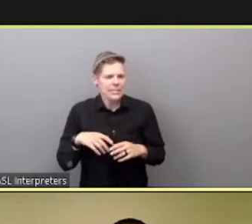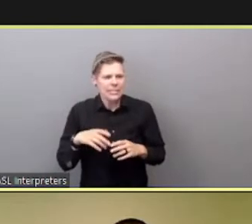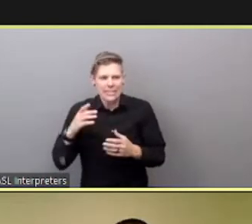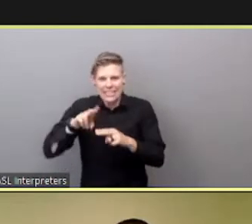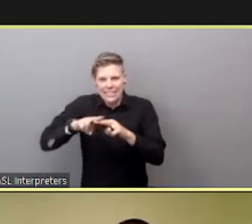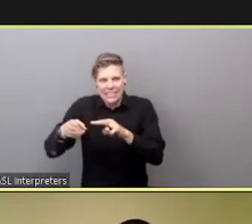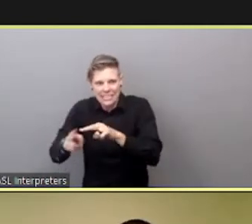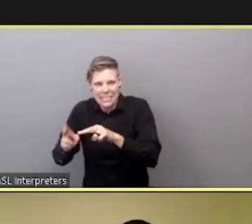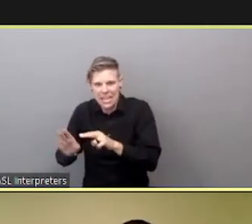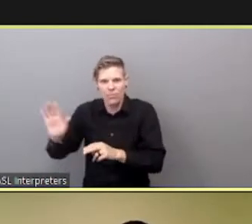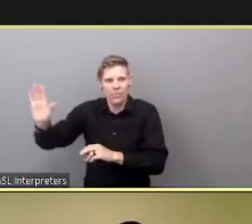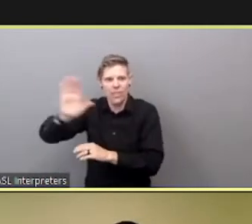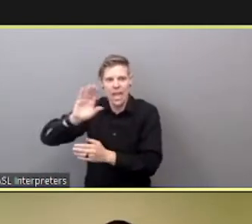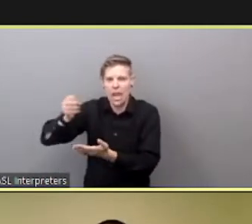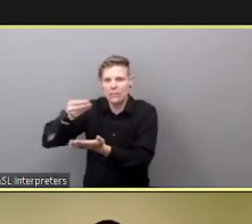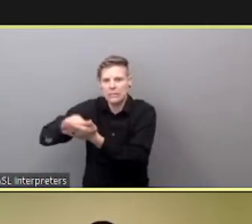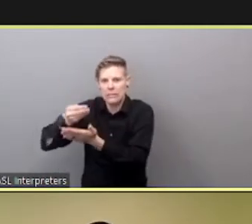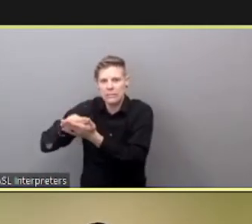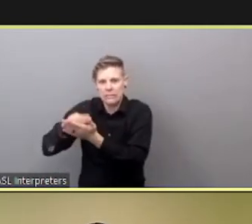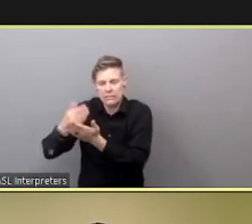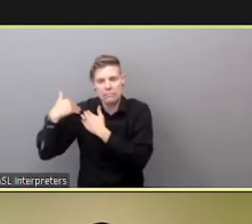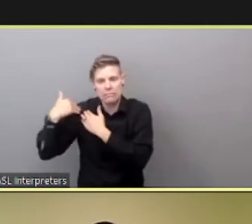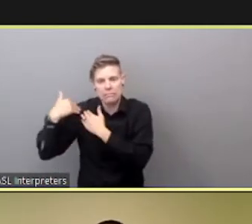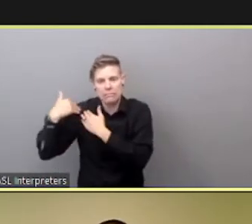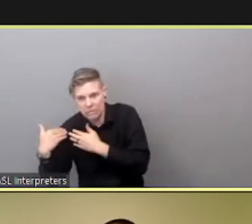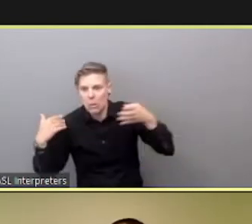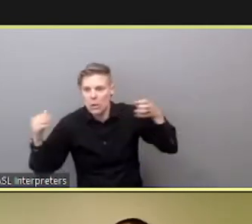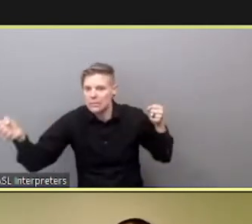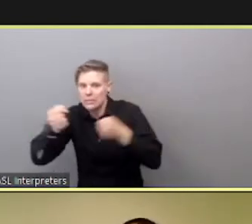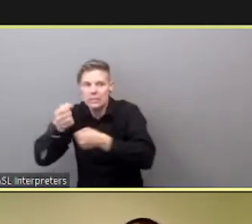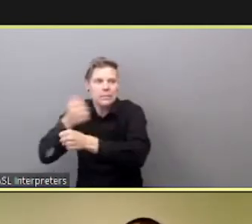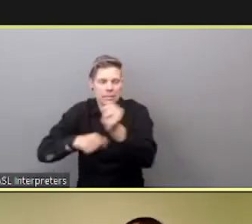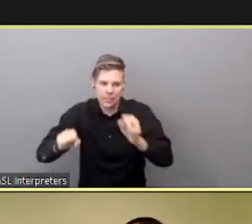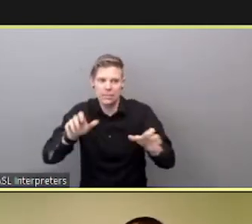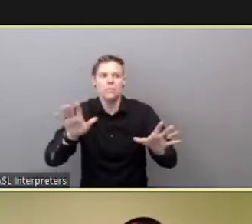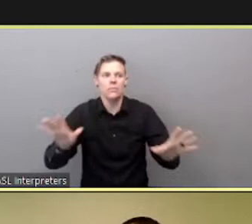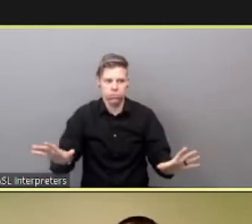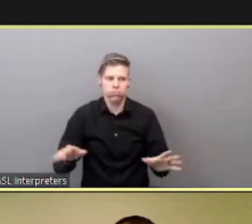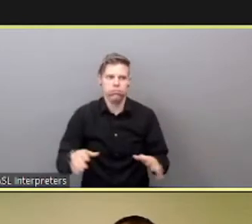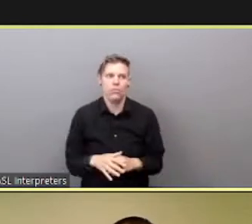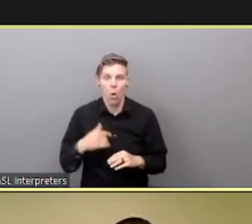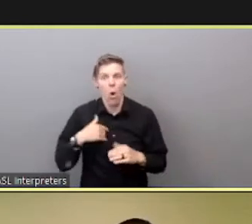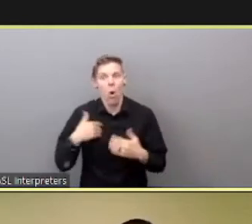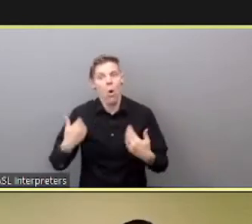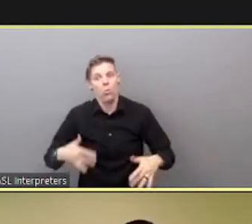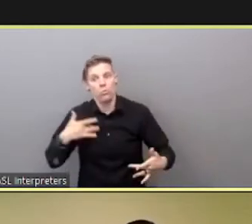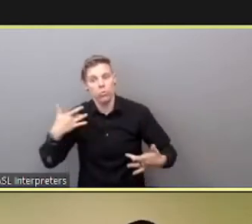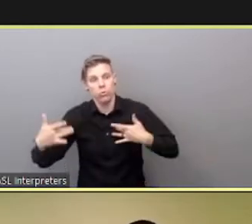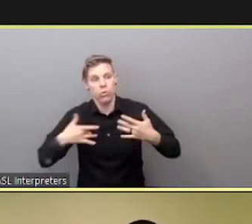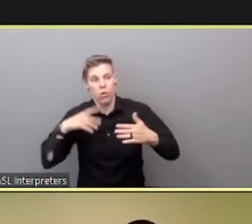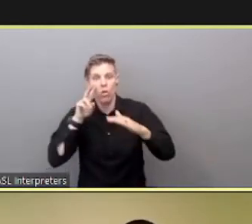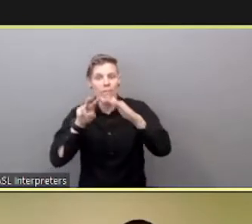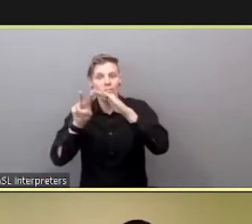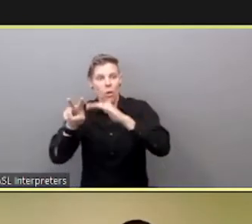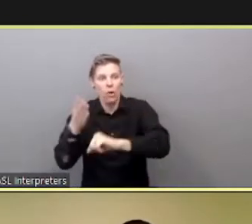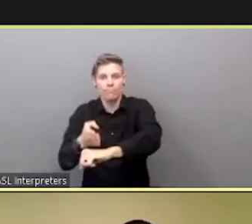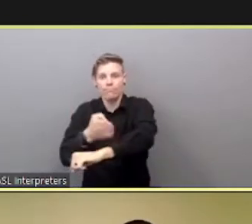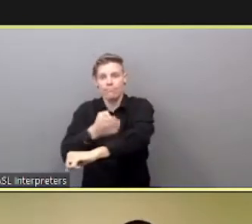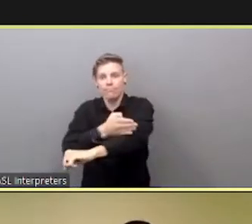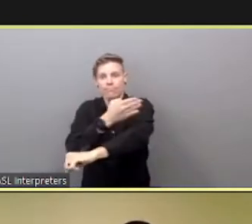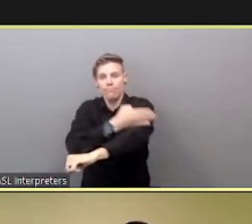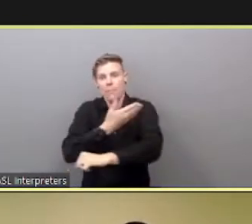quickly. So we look forward to being able to report on the outcomes of some of those measures. Next slide, please.